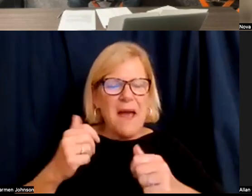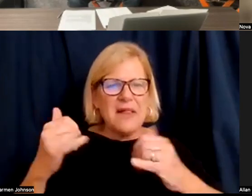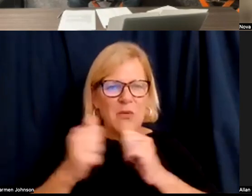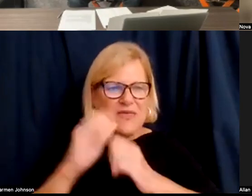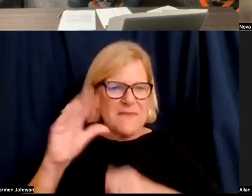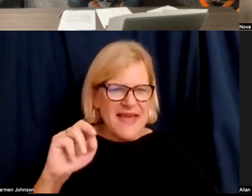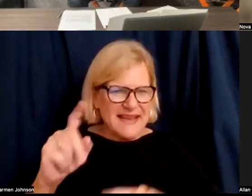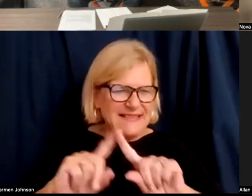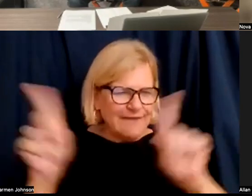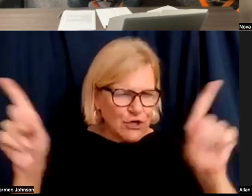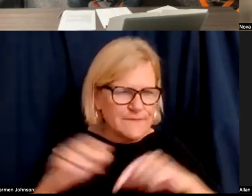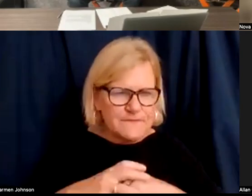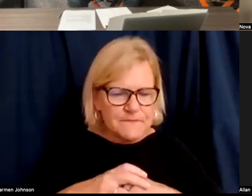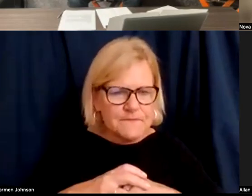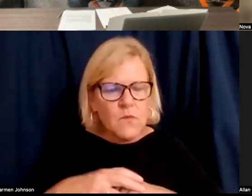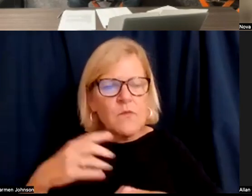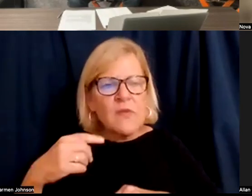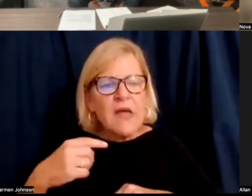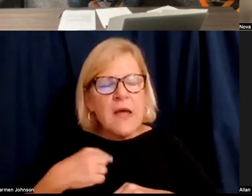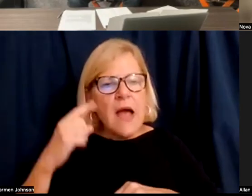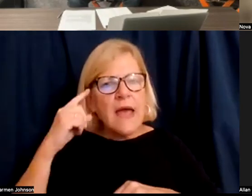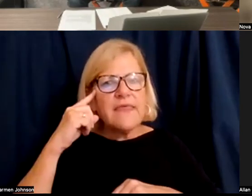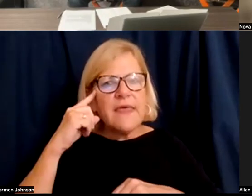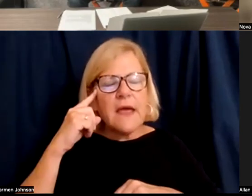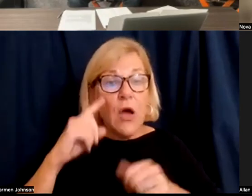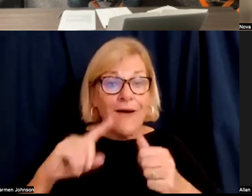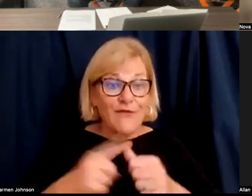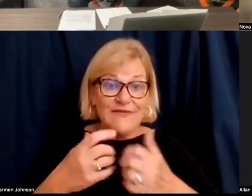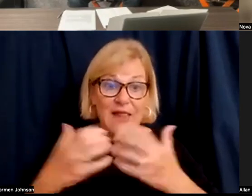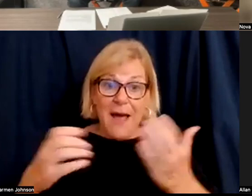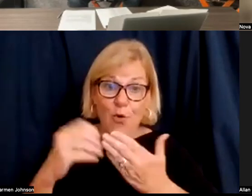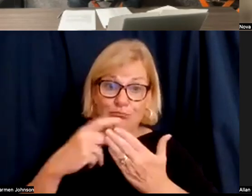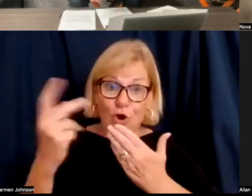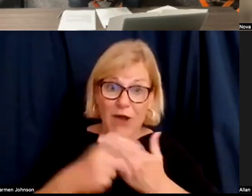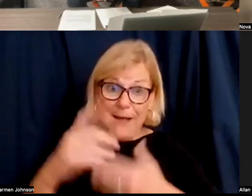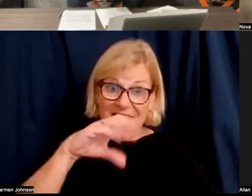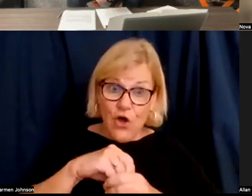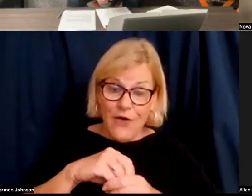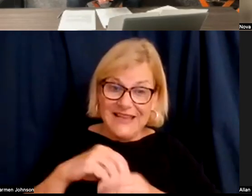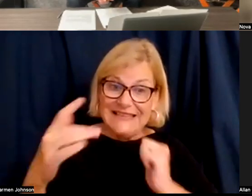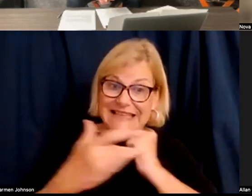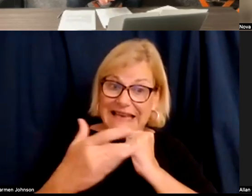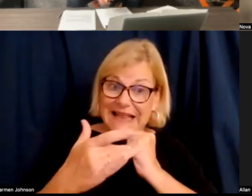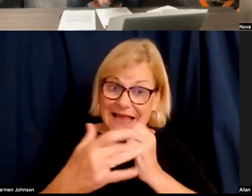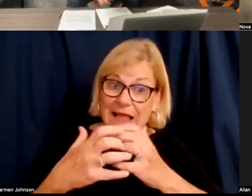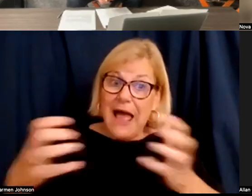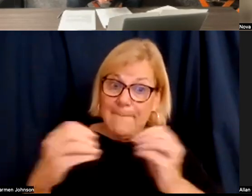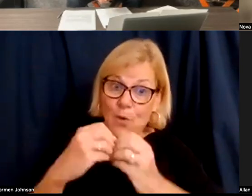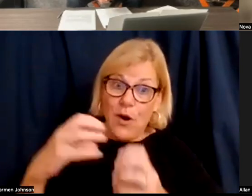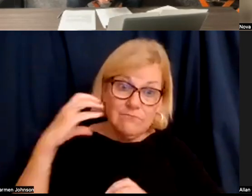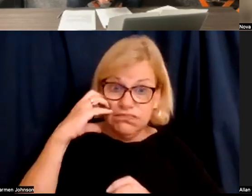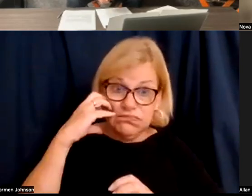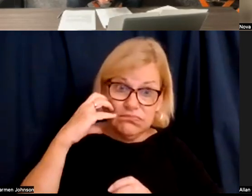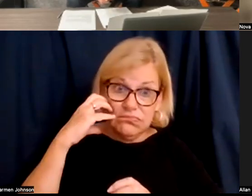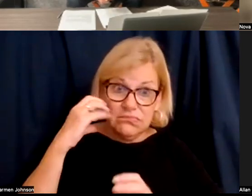band. I think there is, first of all, a lot more programming. It's like technically a lot heftier a